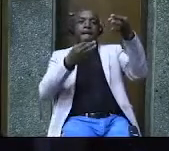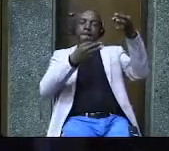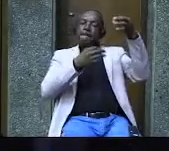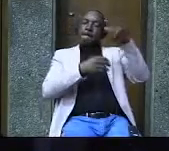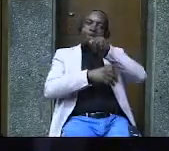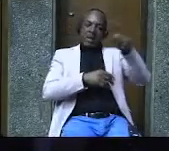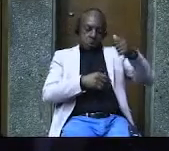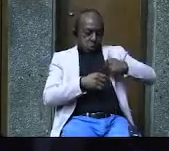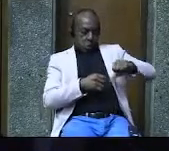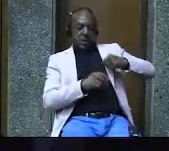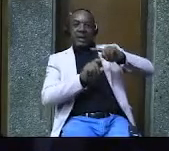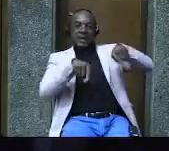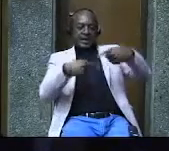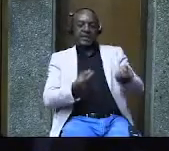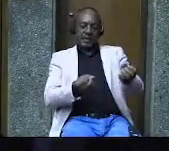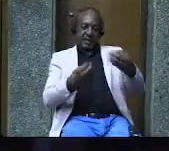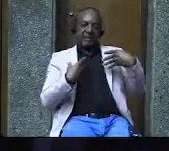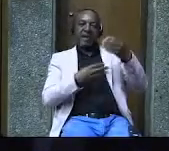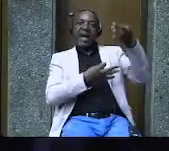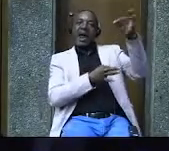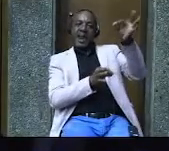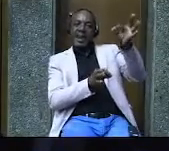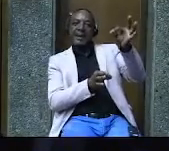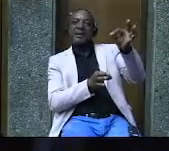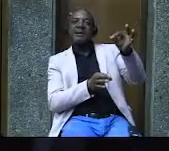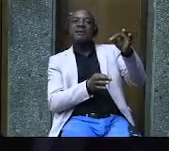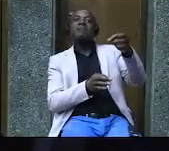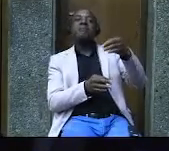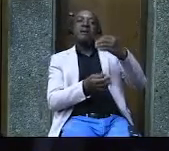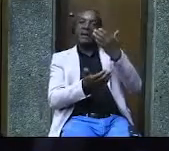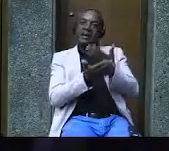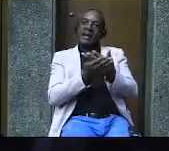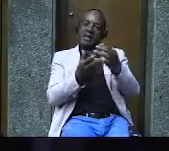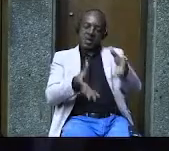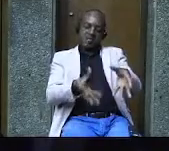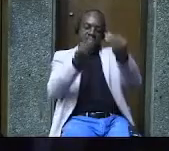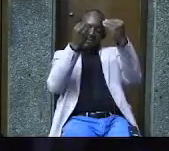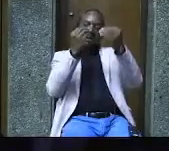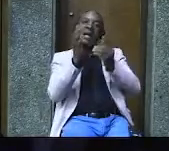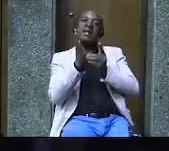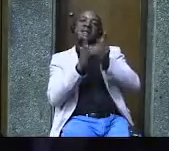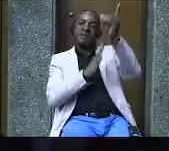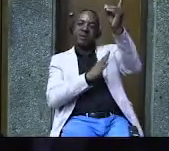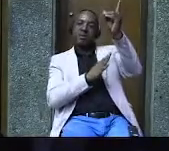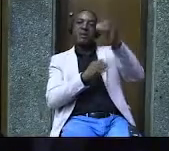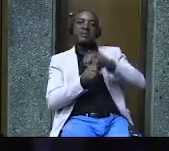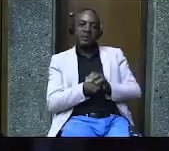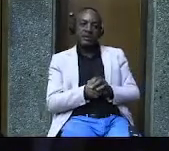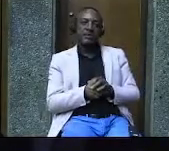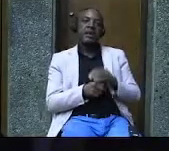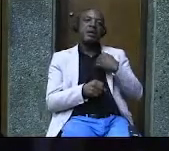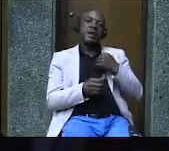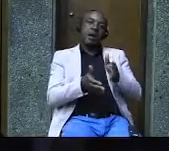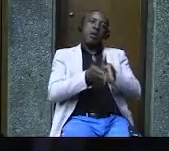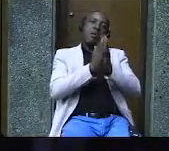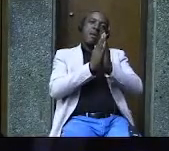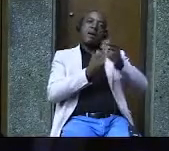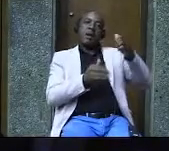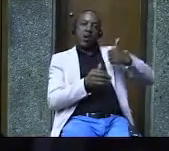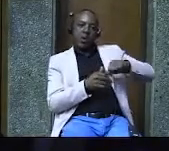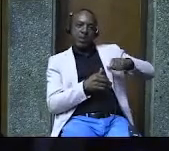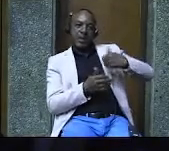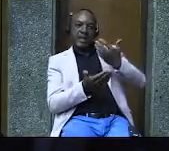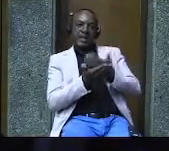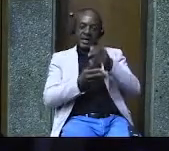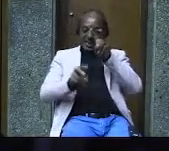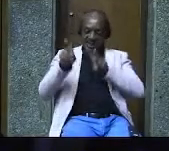re lease land so that re thole development even if re thola di sponsors so re kopa masipala a cheke